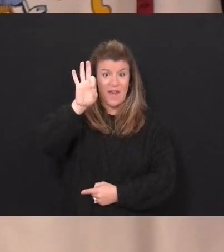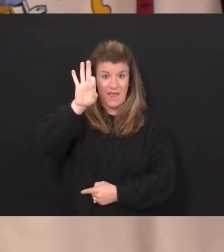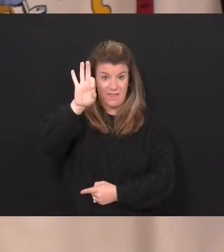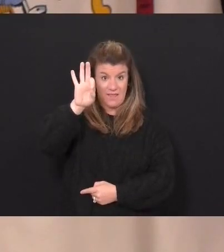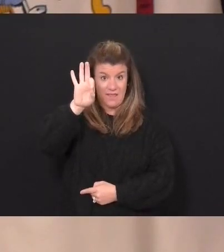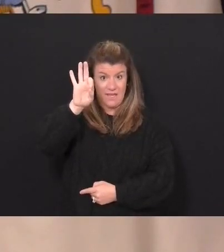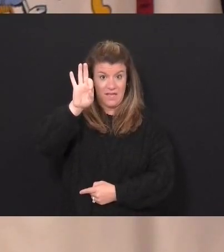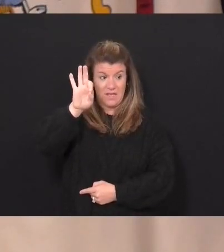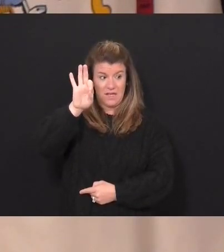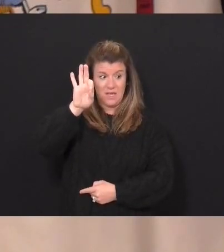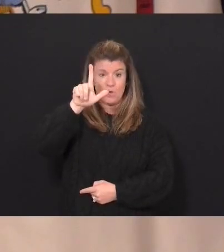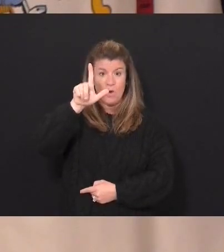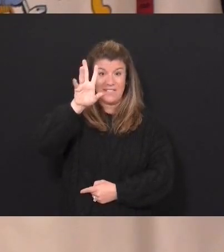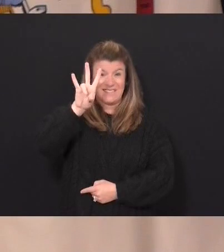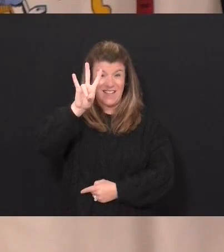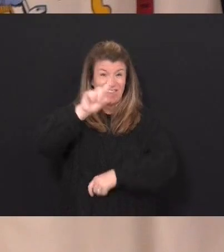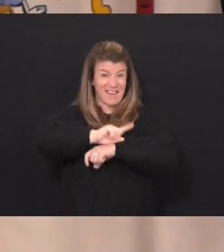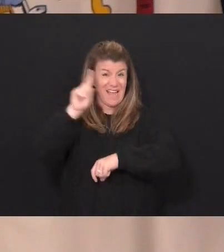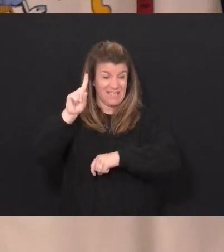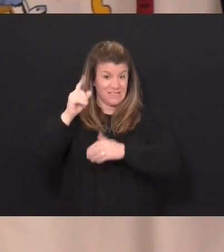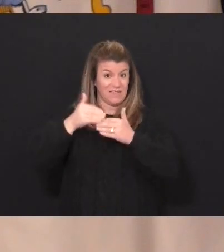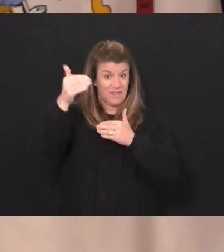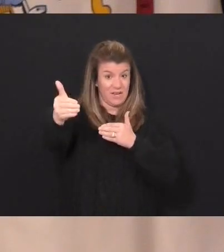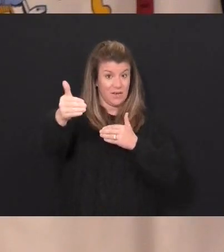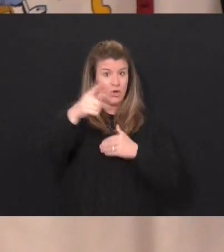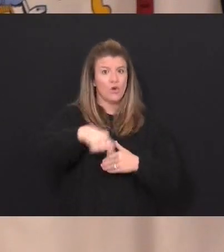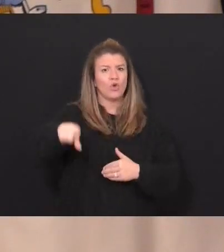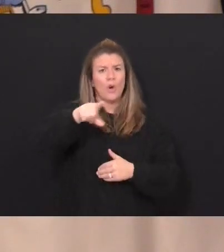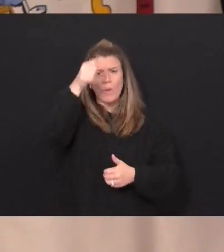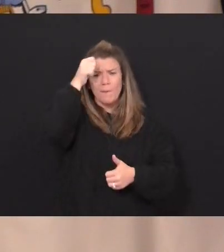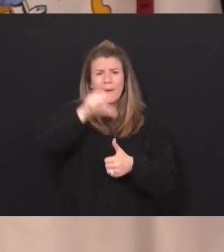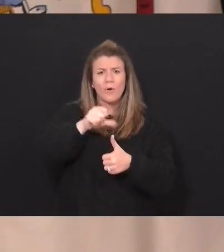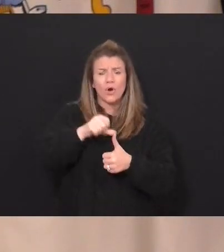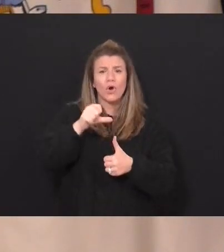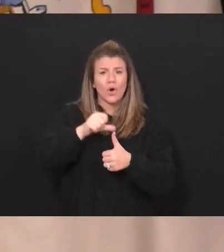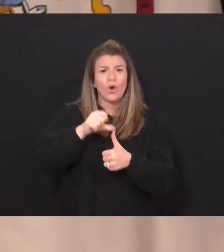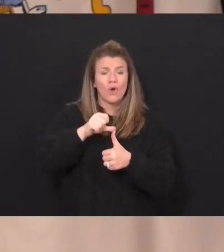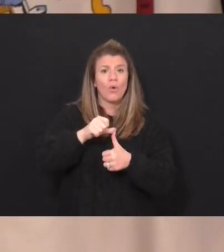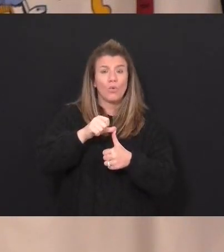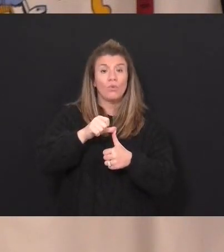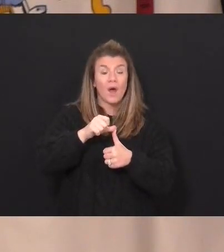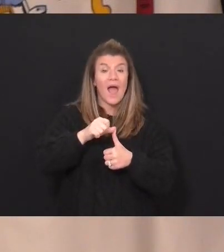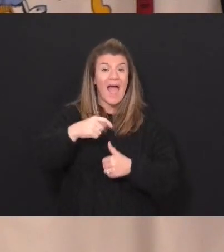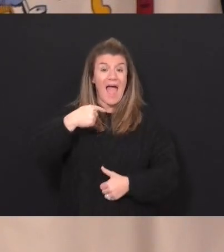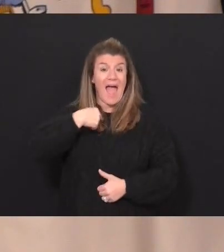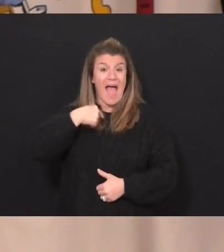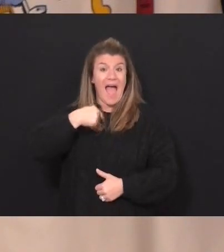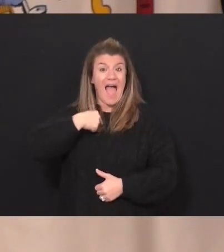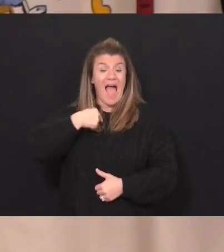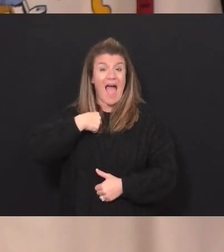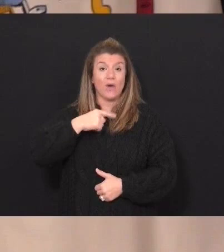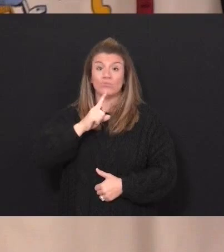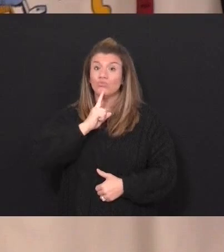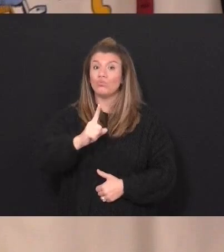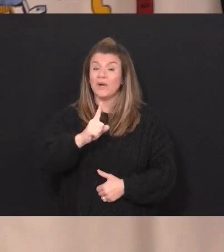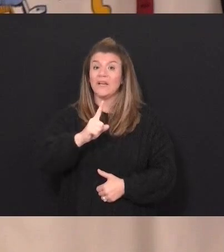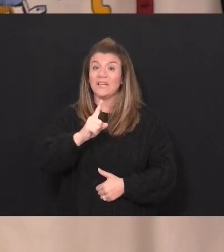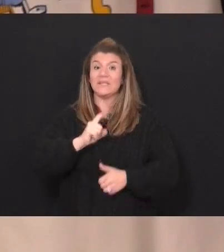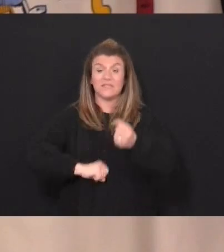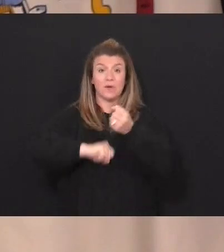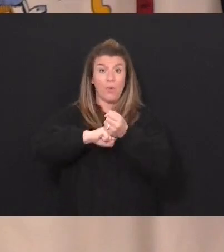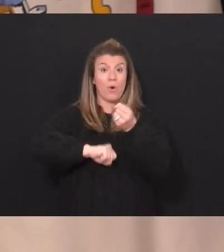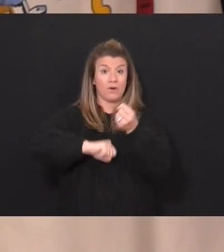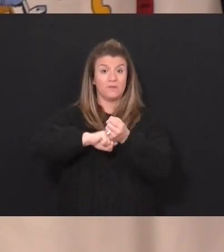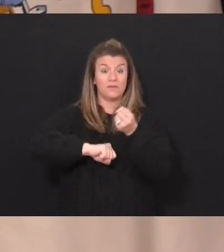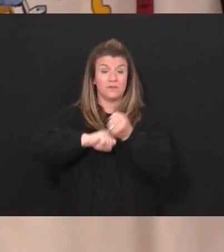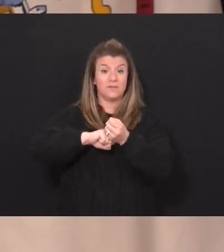I want everyone to always remember just one thing, and that's this. I truly support, as these